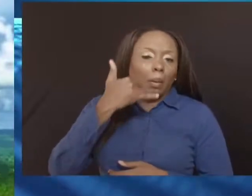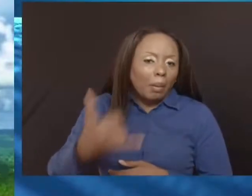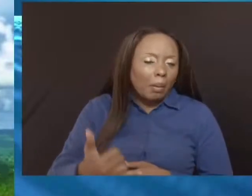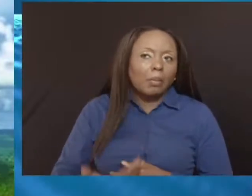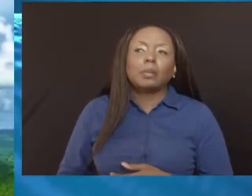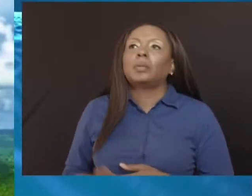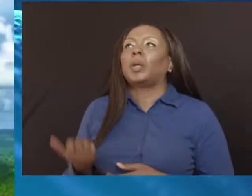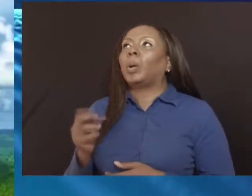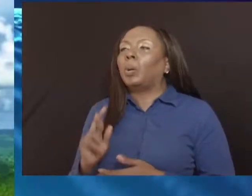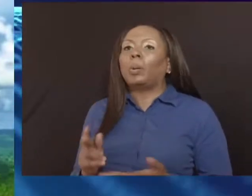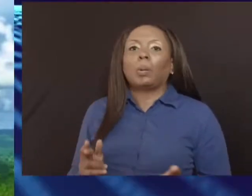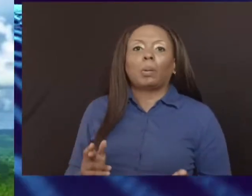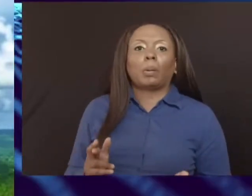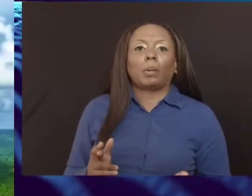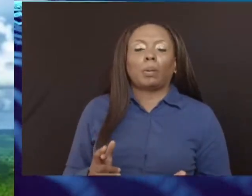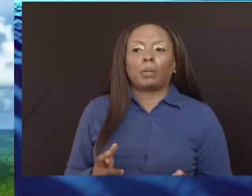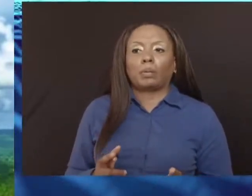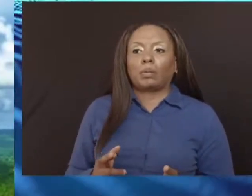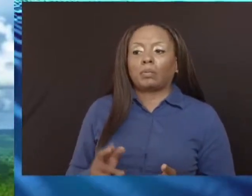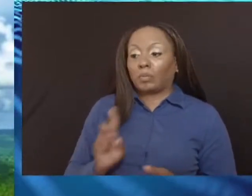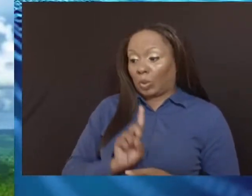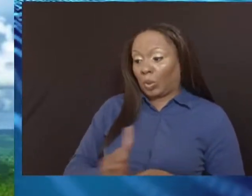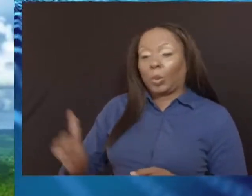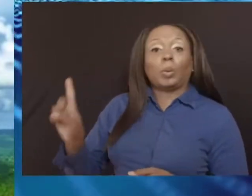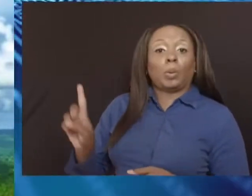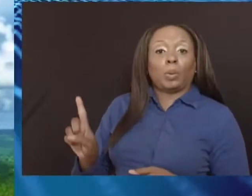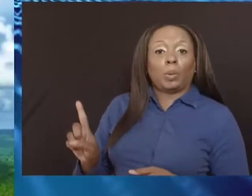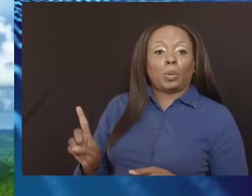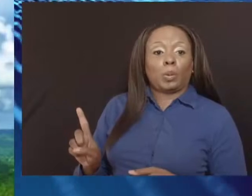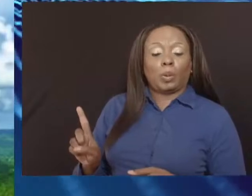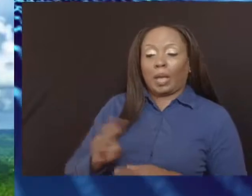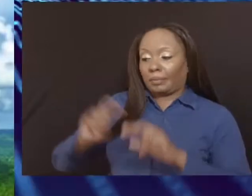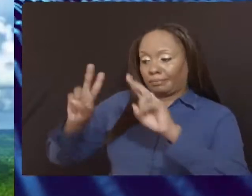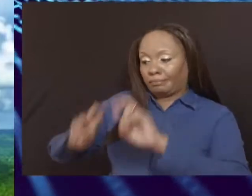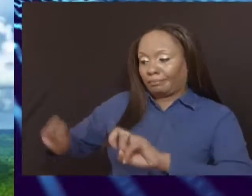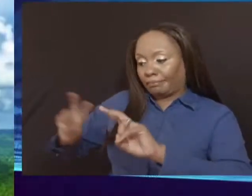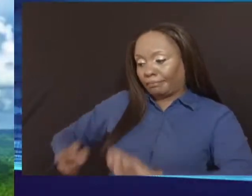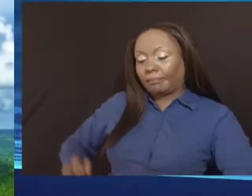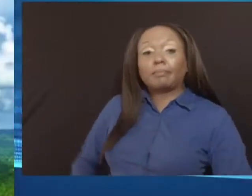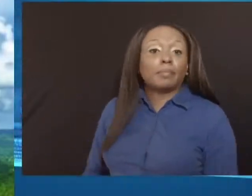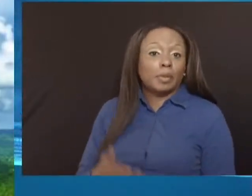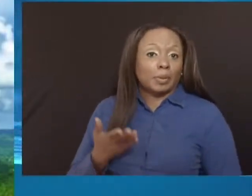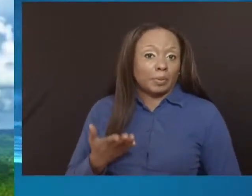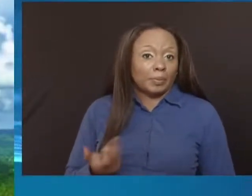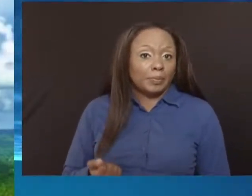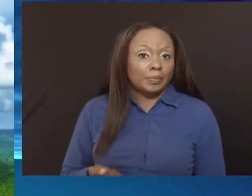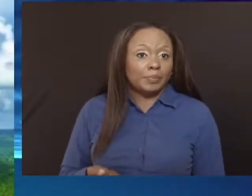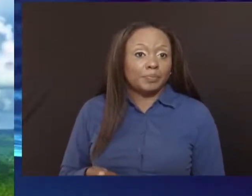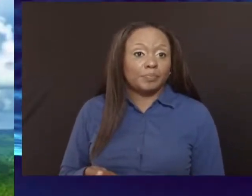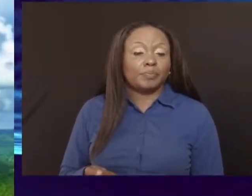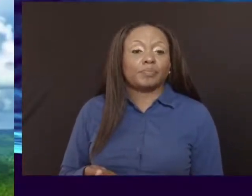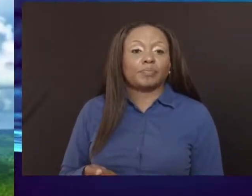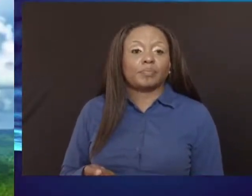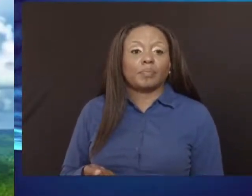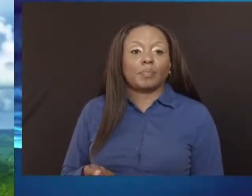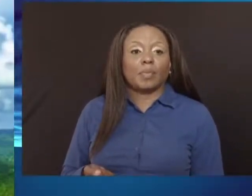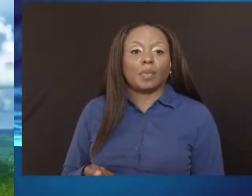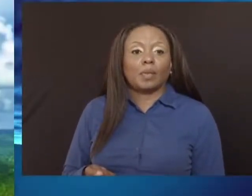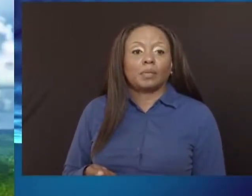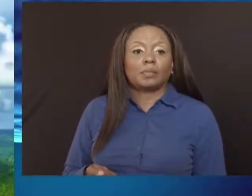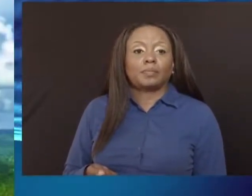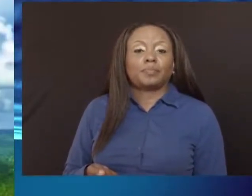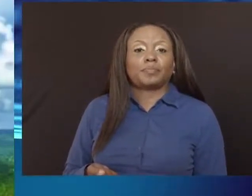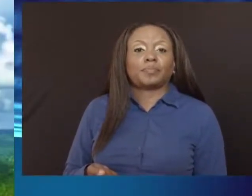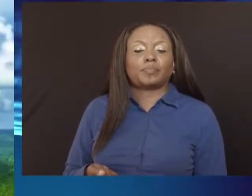in some cases in person, depending upon the clinical assessment that is done. Now, a lot of persons